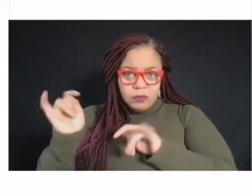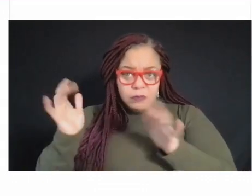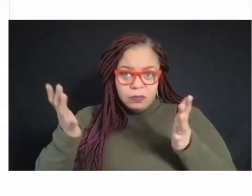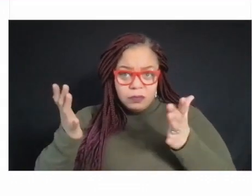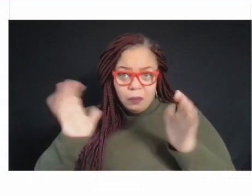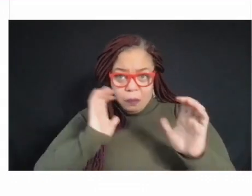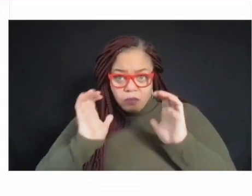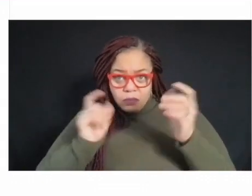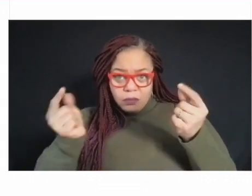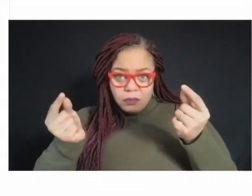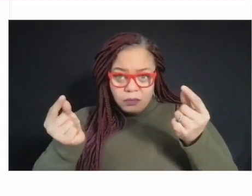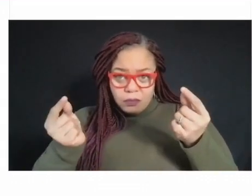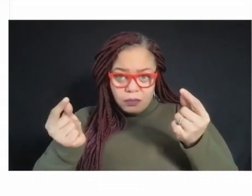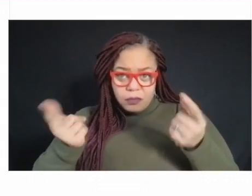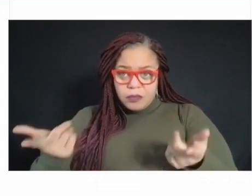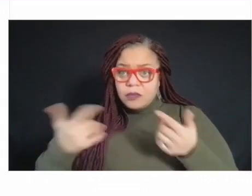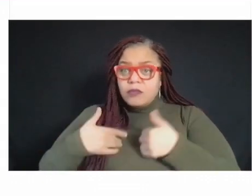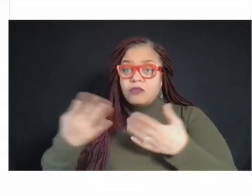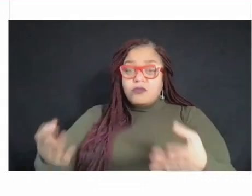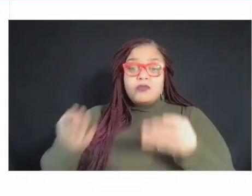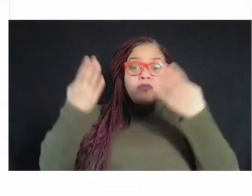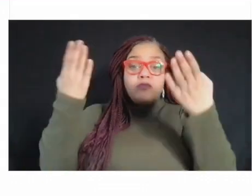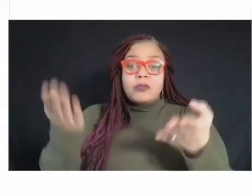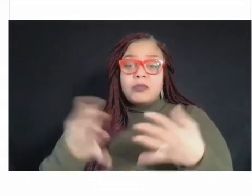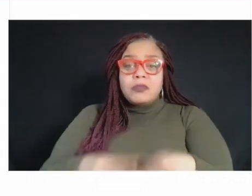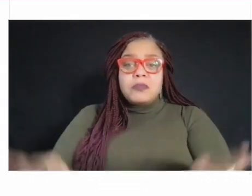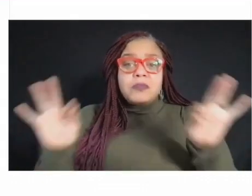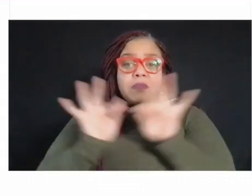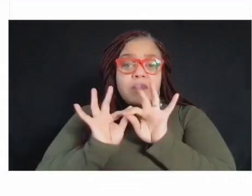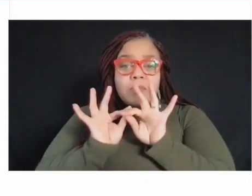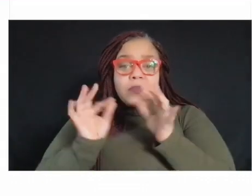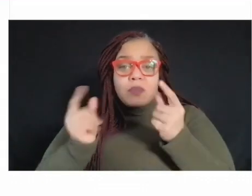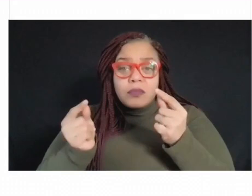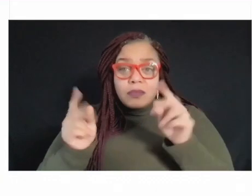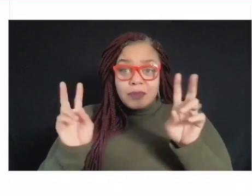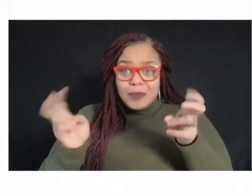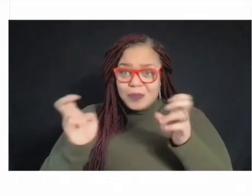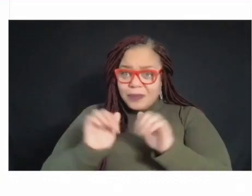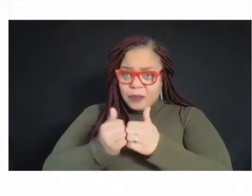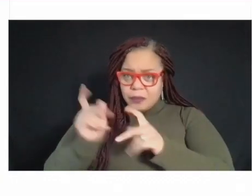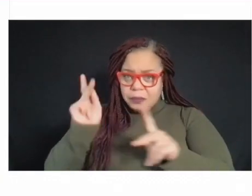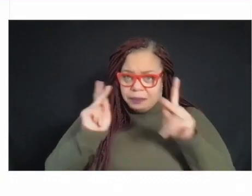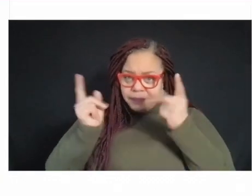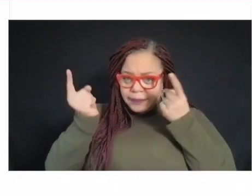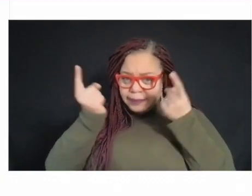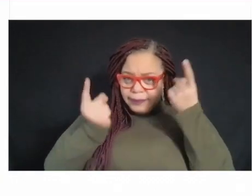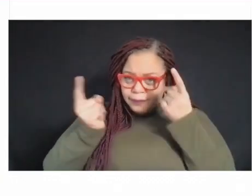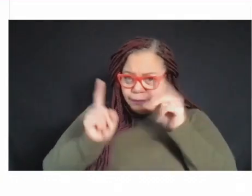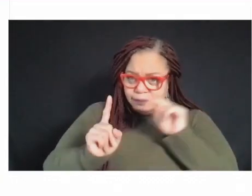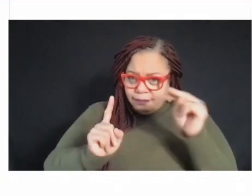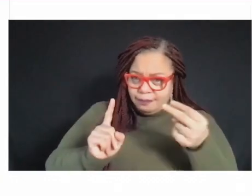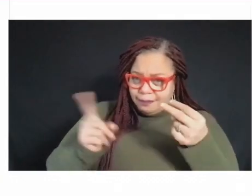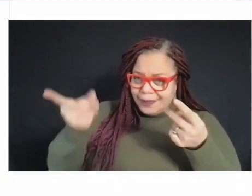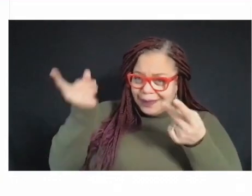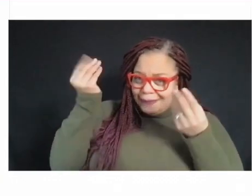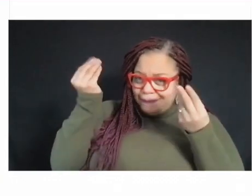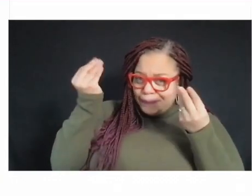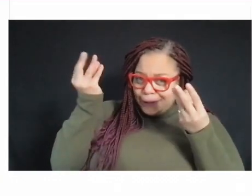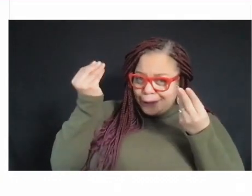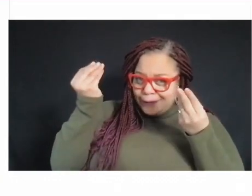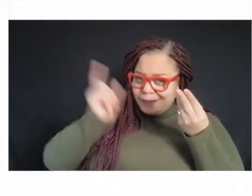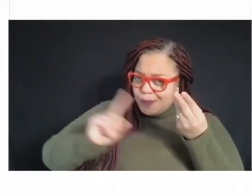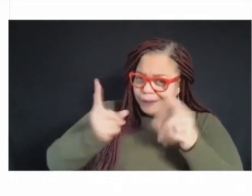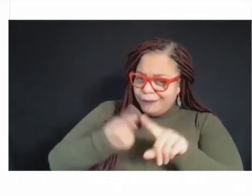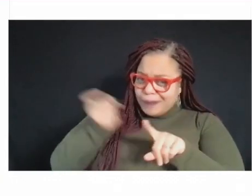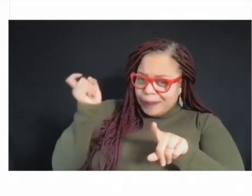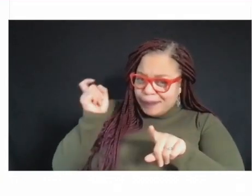important issue in how people consider information is where does it come from? Who do they trust?